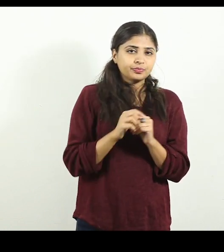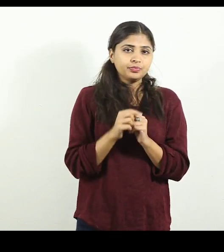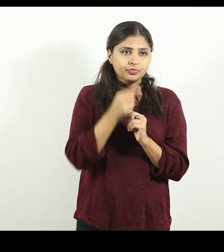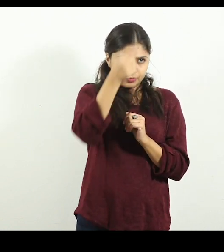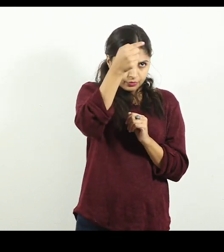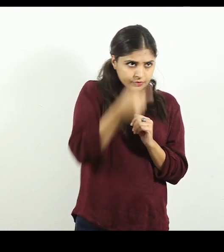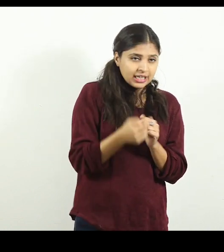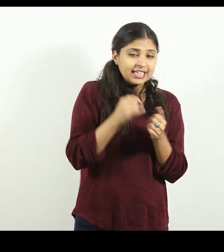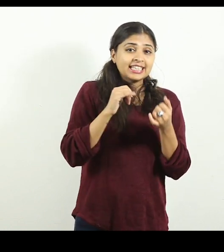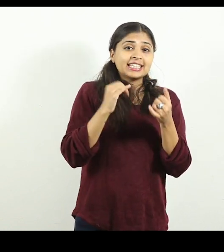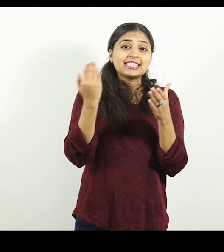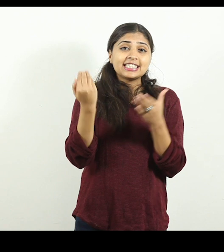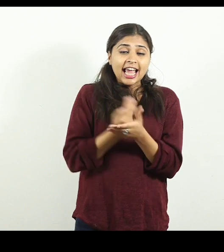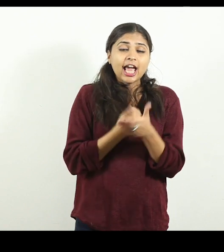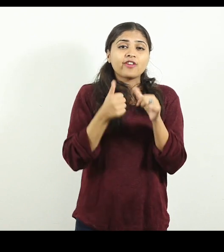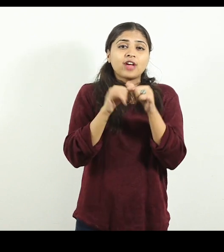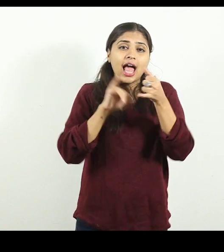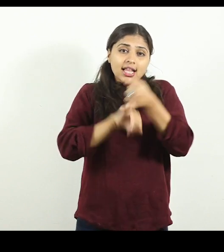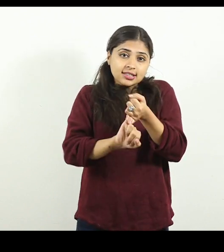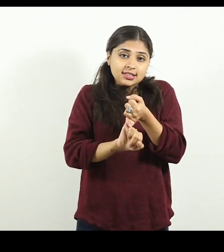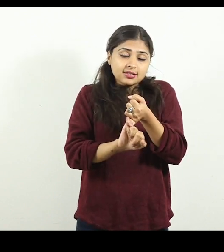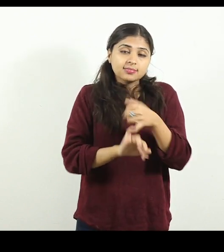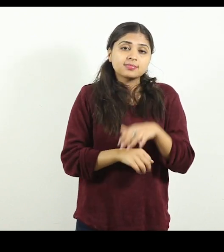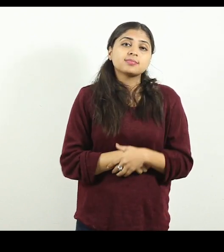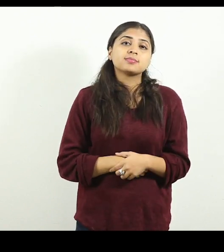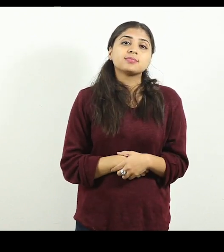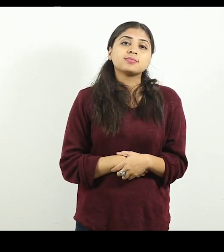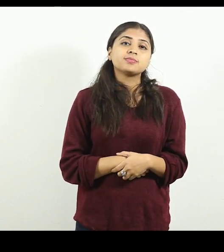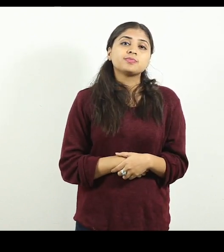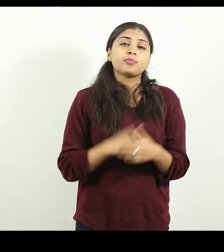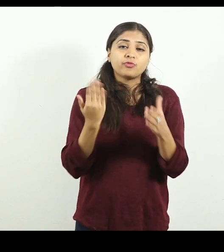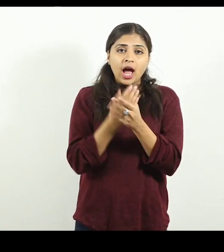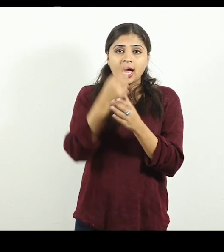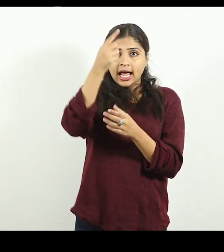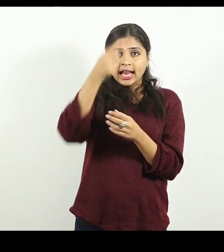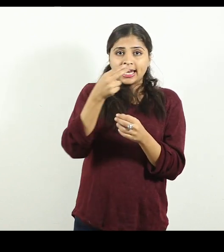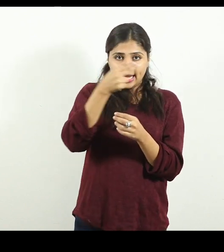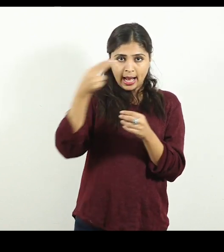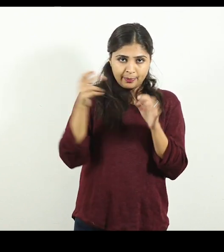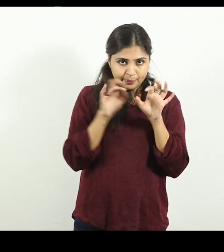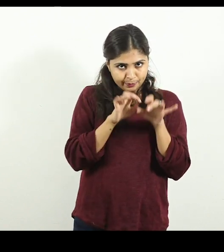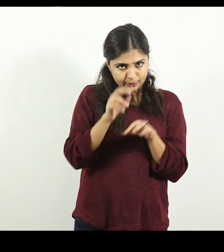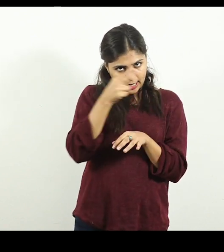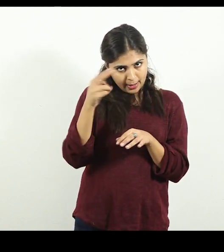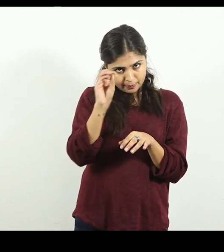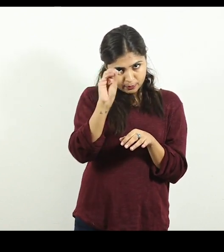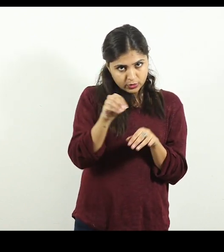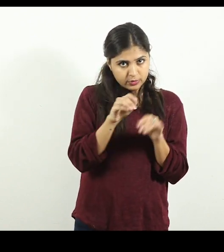As. In the file name box and enter the name for your document. Click Save.